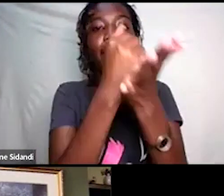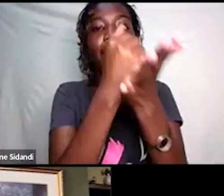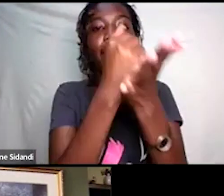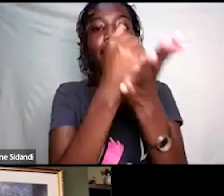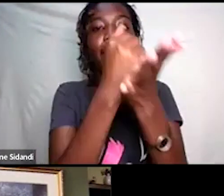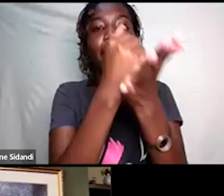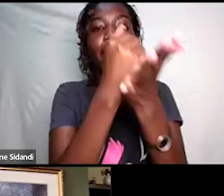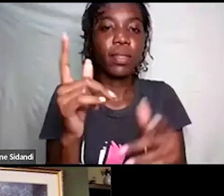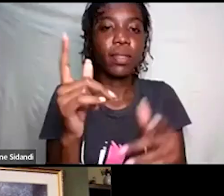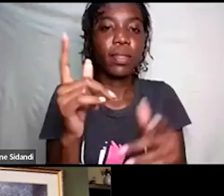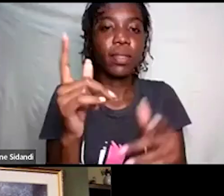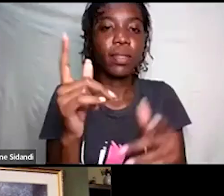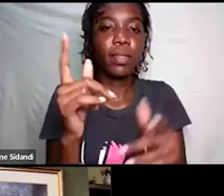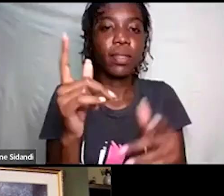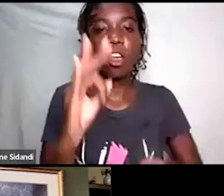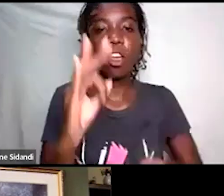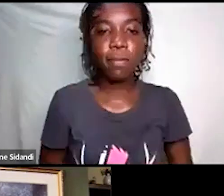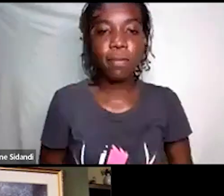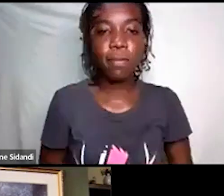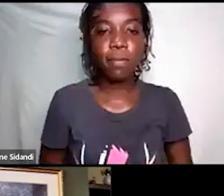Fiona.